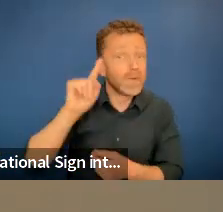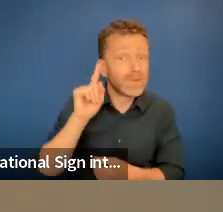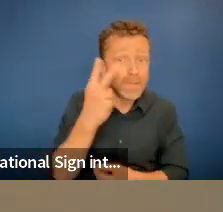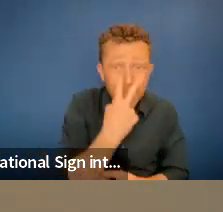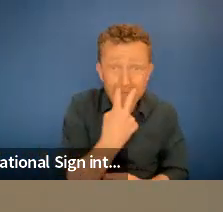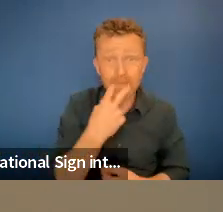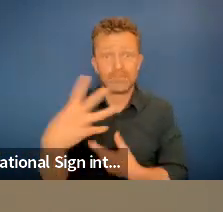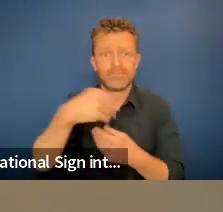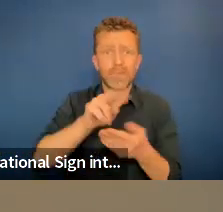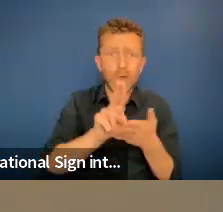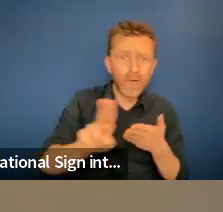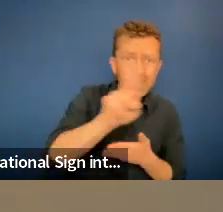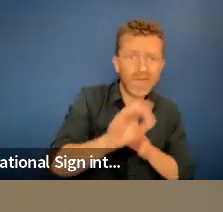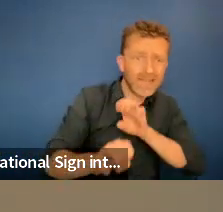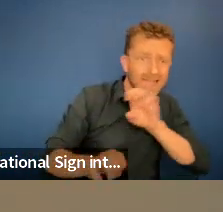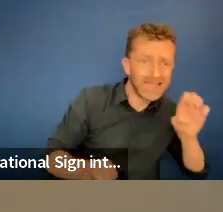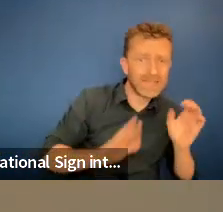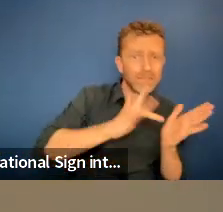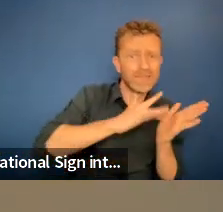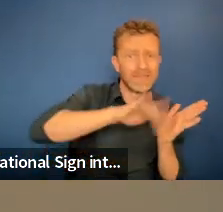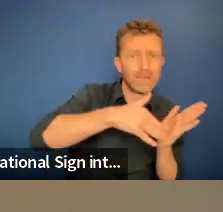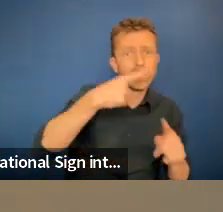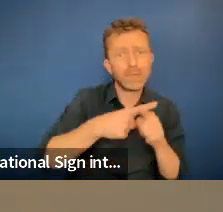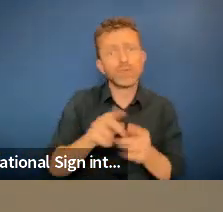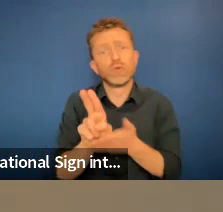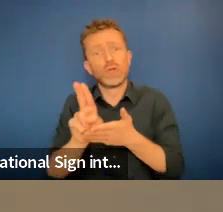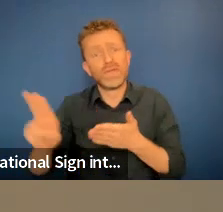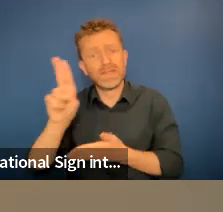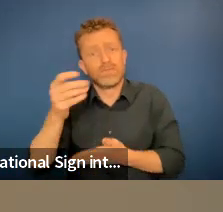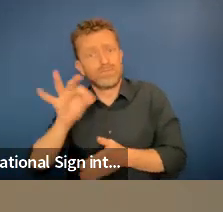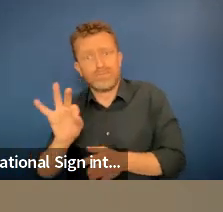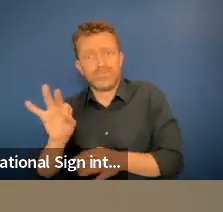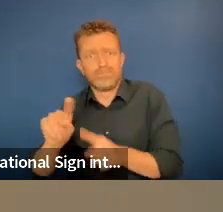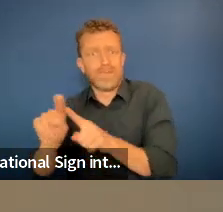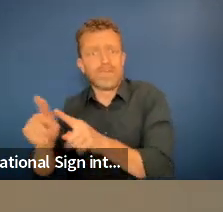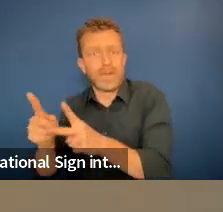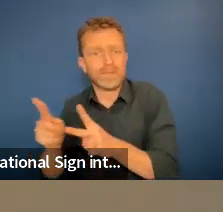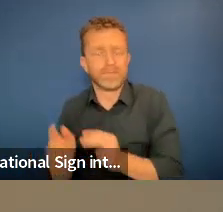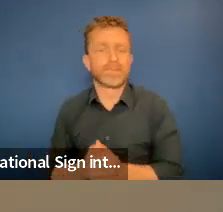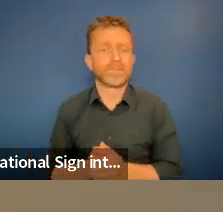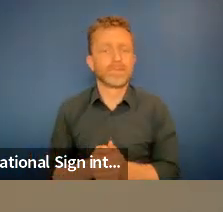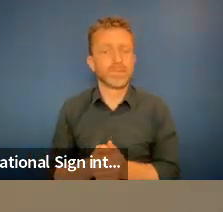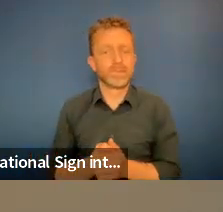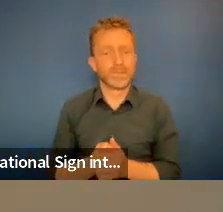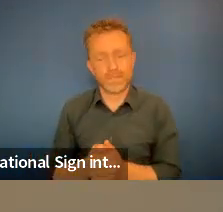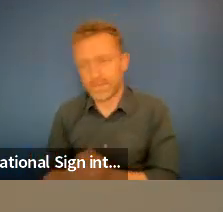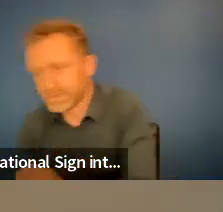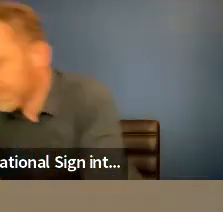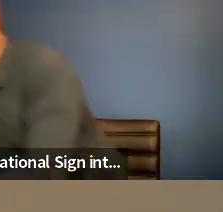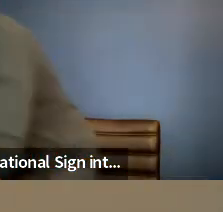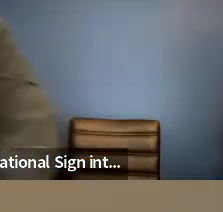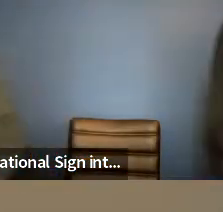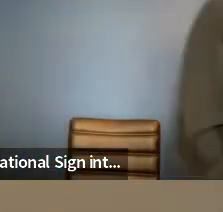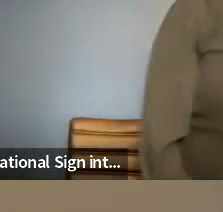relevant stakeholders, including persons with disabilities and their families, to achieve whole of government and whole